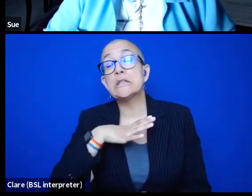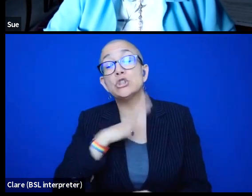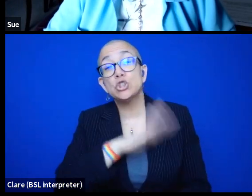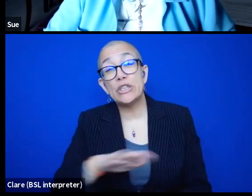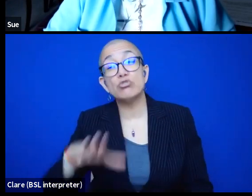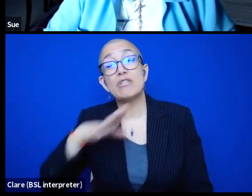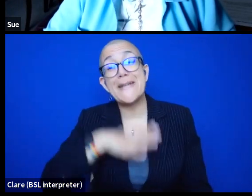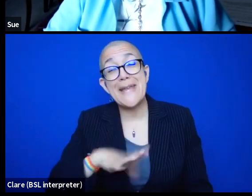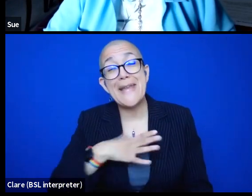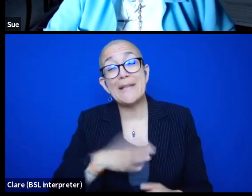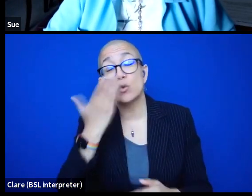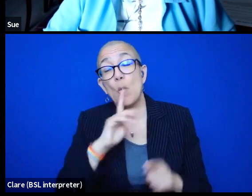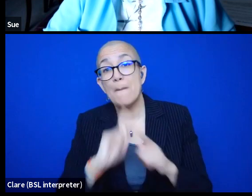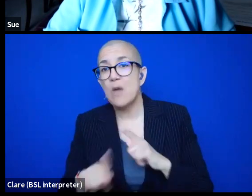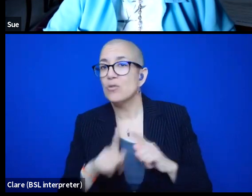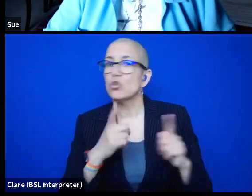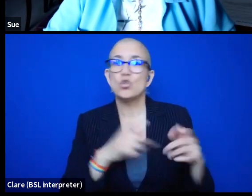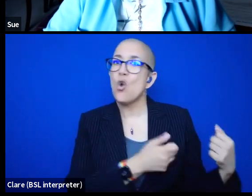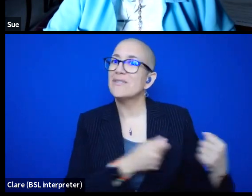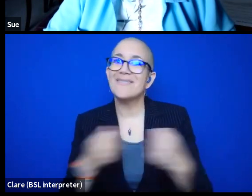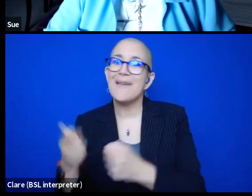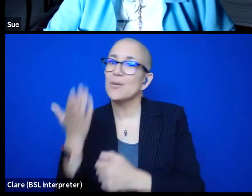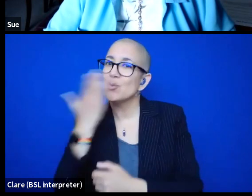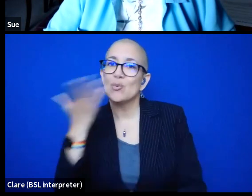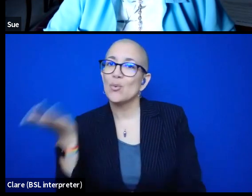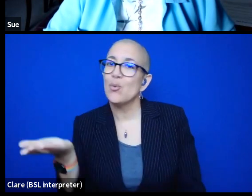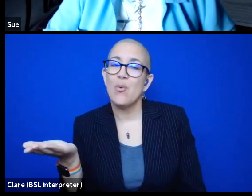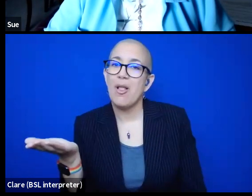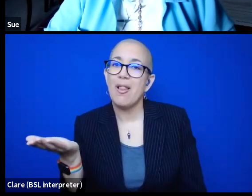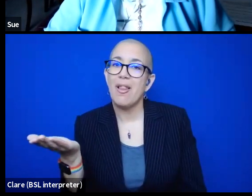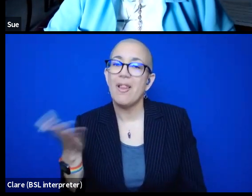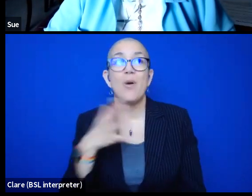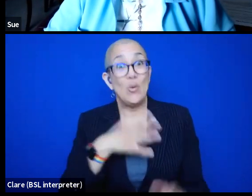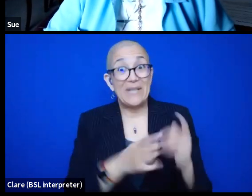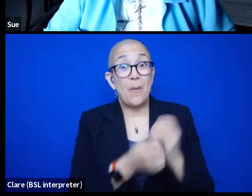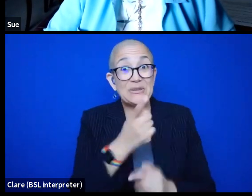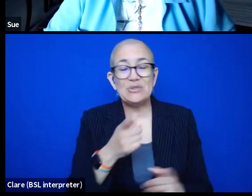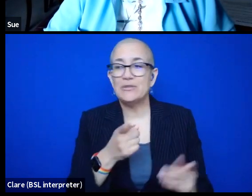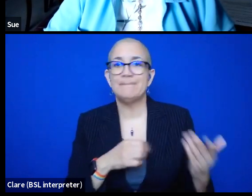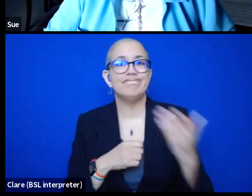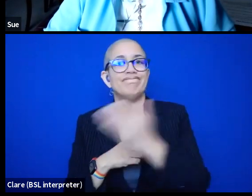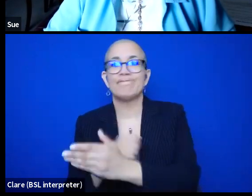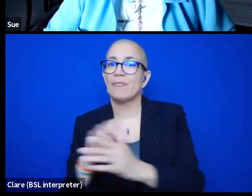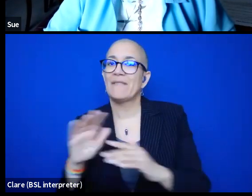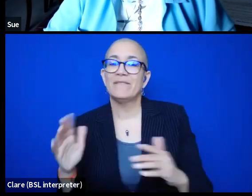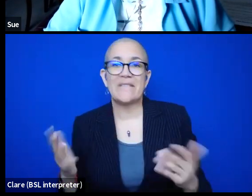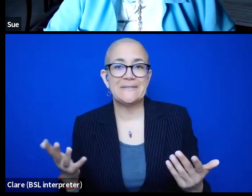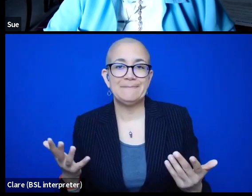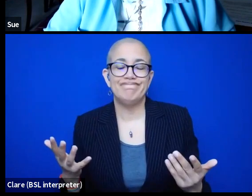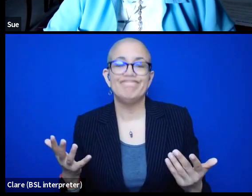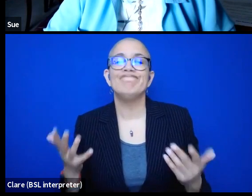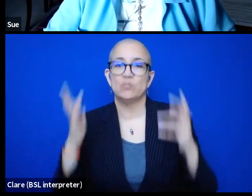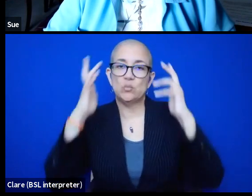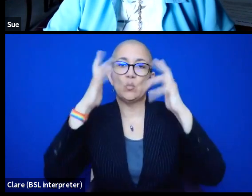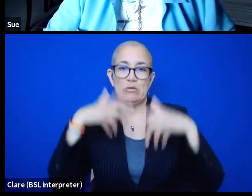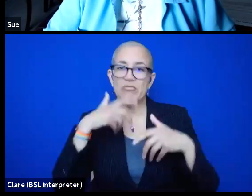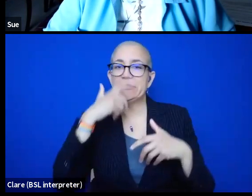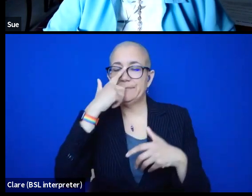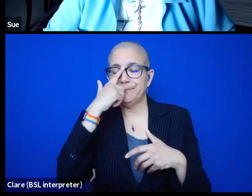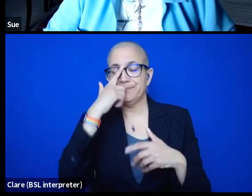being taken to school to take that opportunity by their parents. Really worried. So what do we do? Well, first of all, I think we have